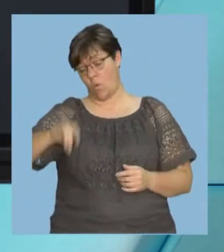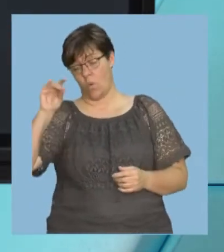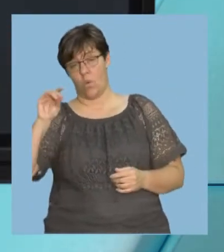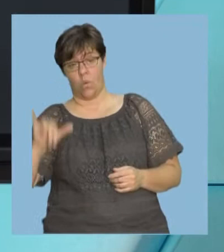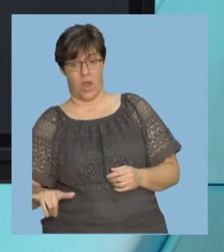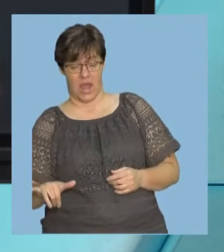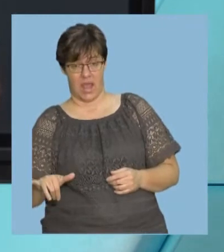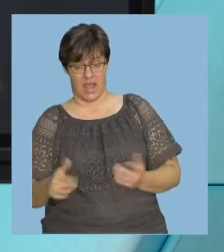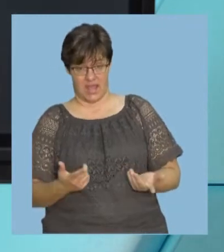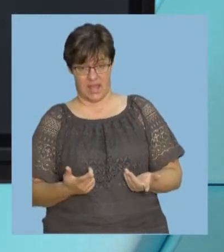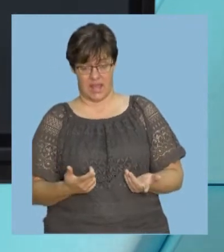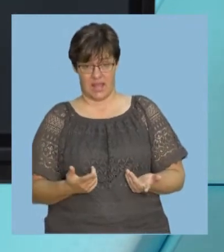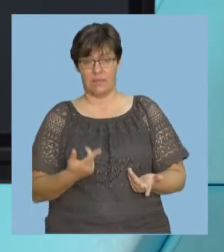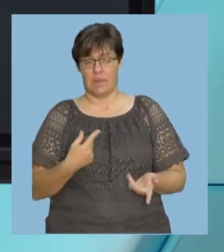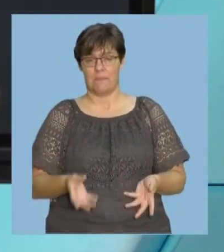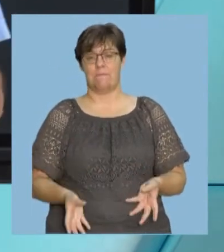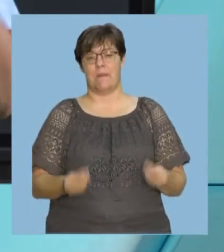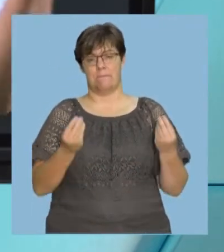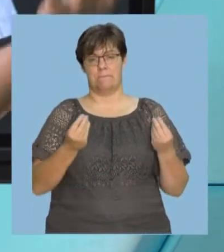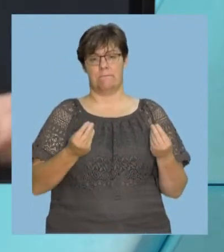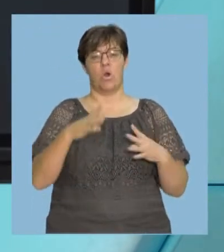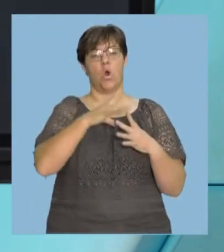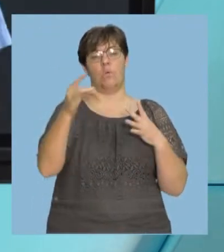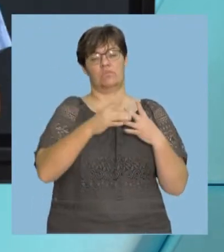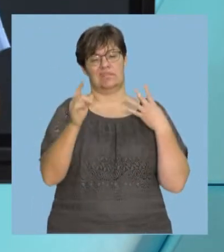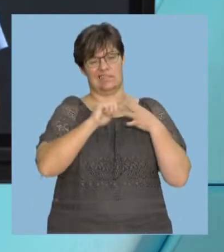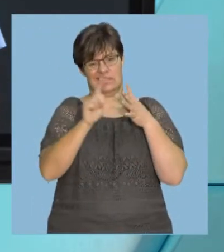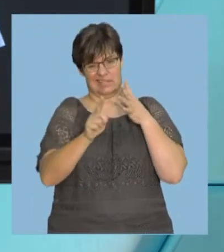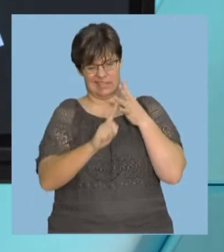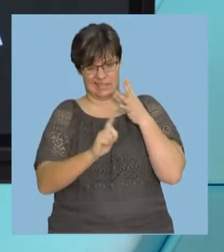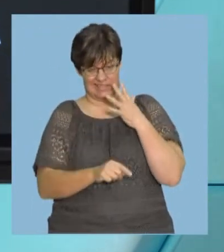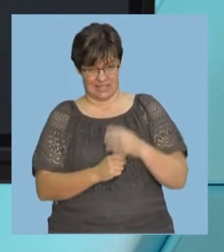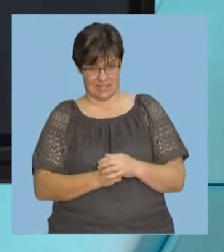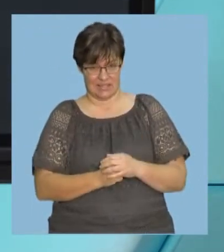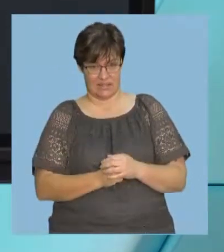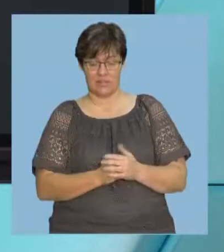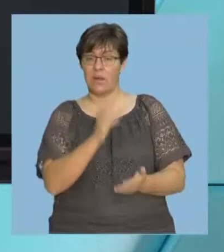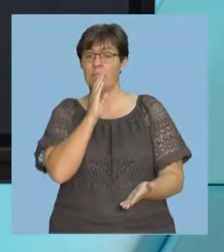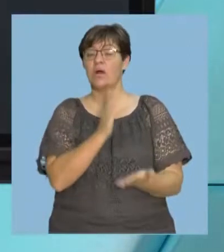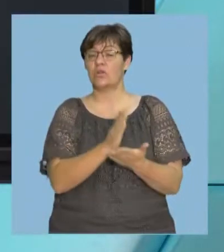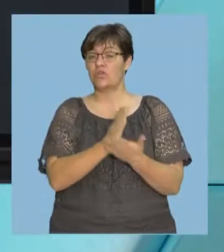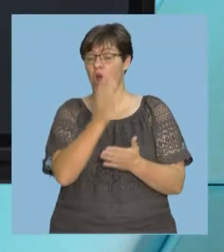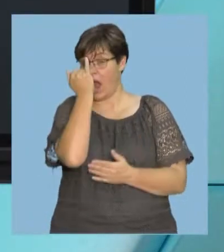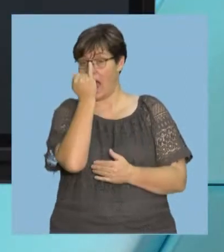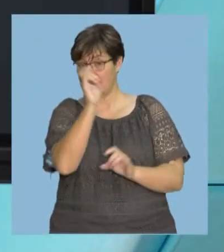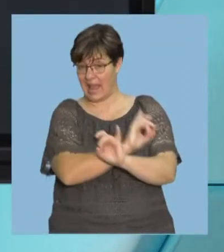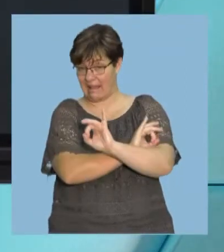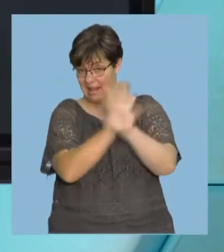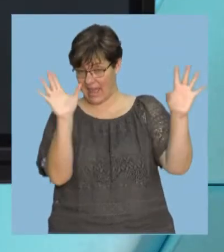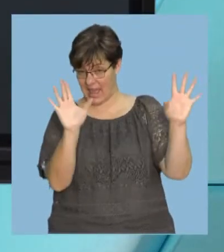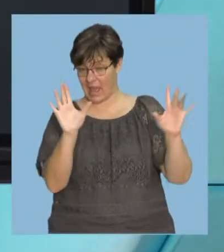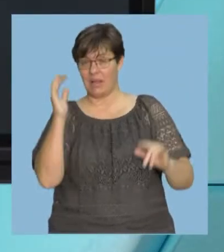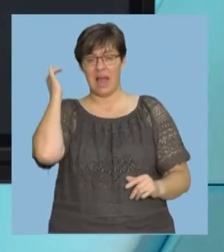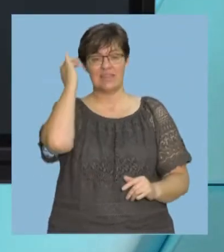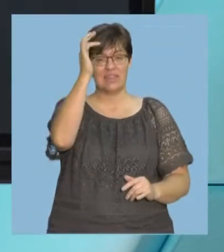X or from set Y, well, then you've got a number of different options. Let's just make sure that we've got the